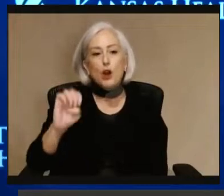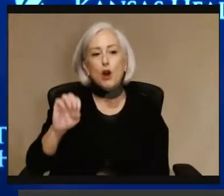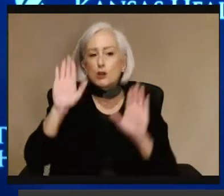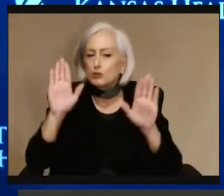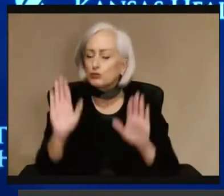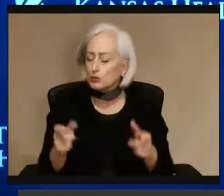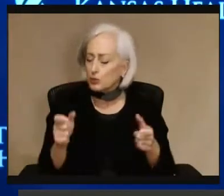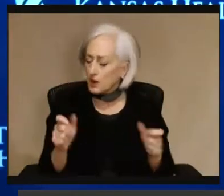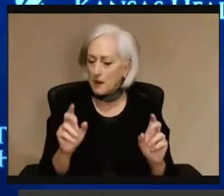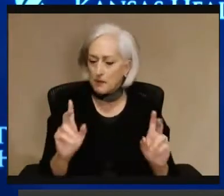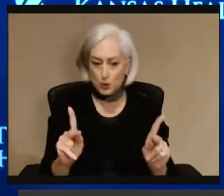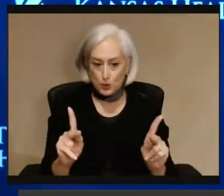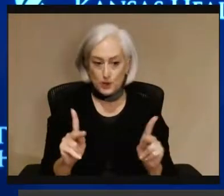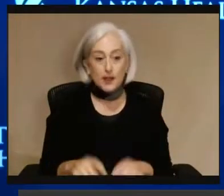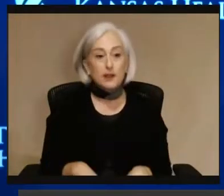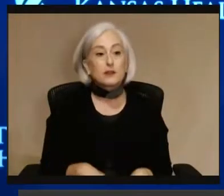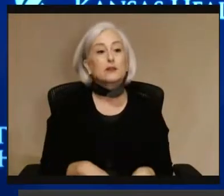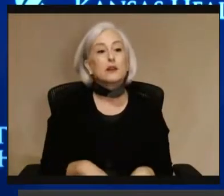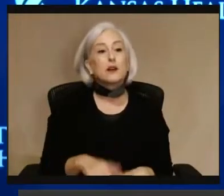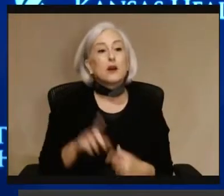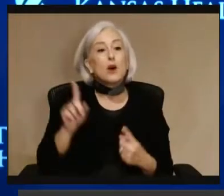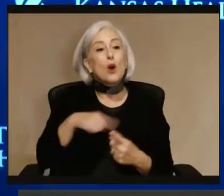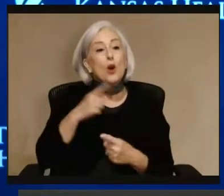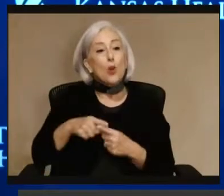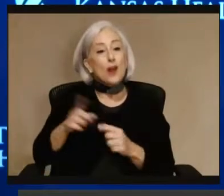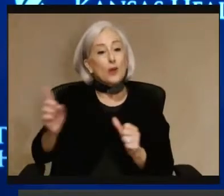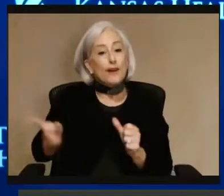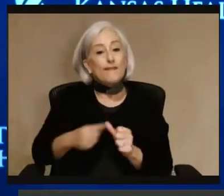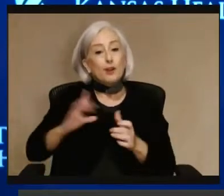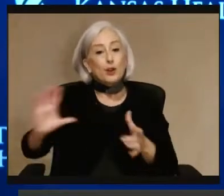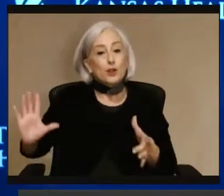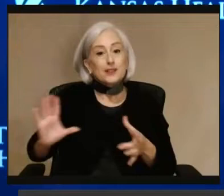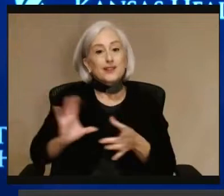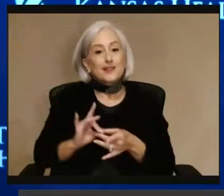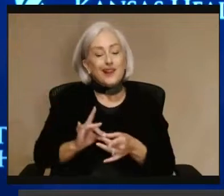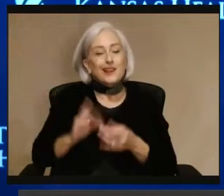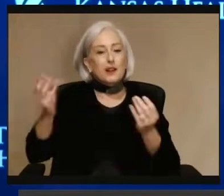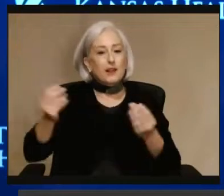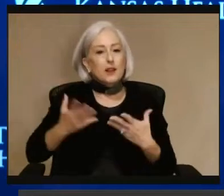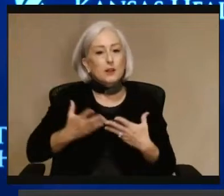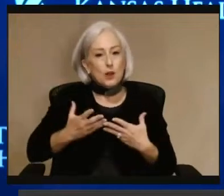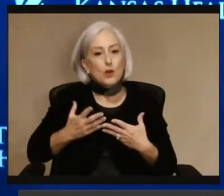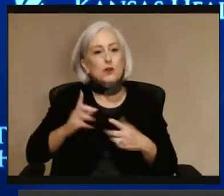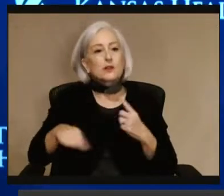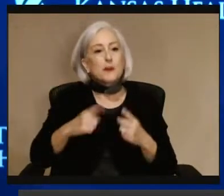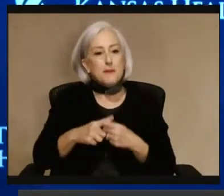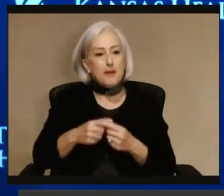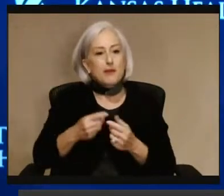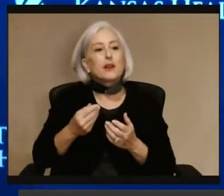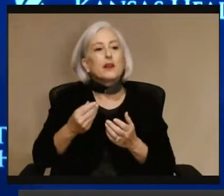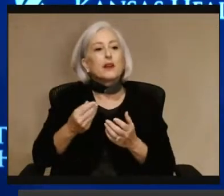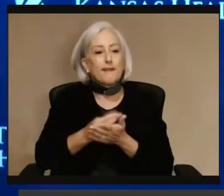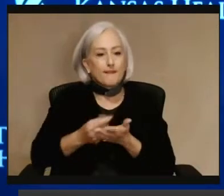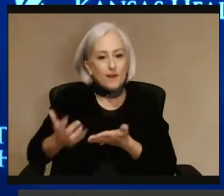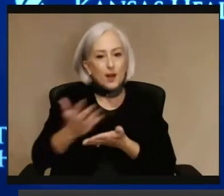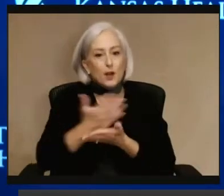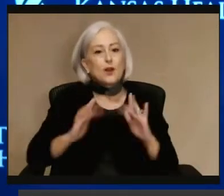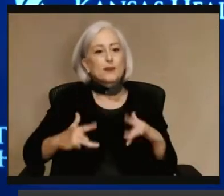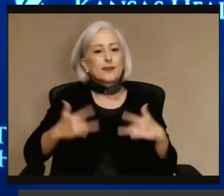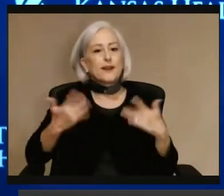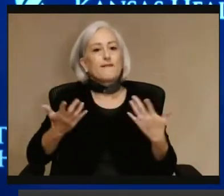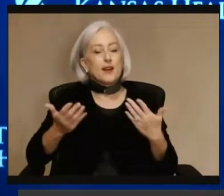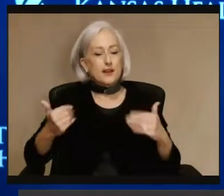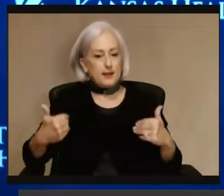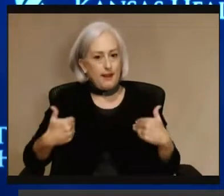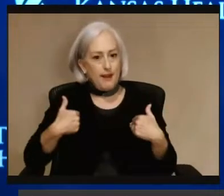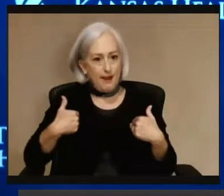connected. They referenced their large event that they do, which they haven't been able to do because of the pandemic, but it was amazing to see, and I think it's a